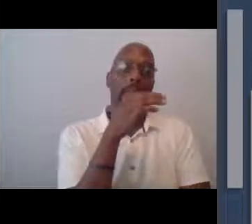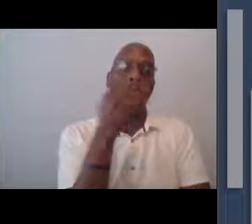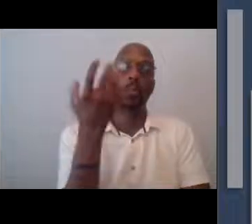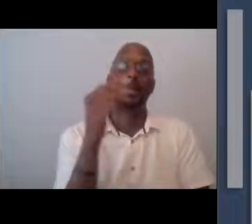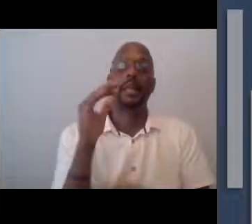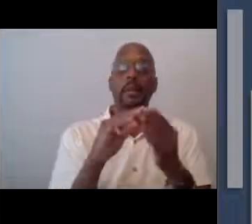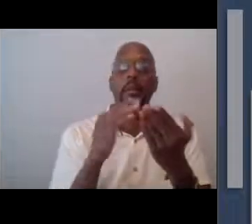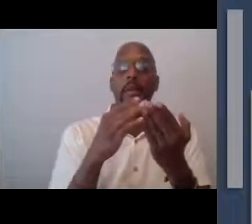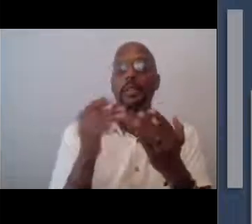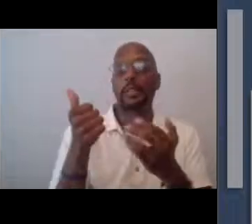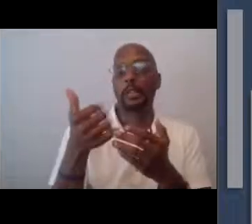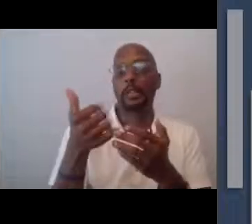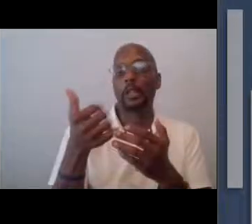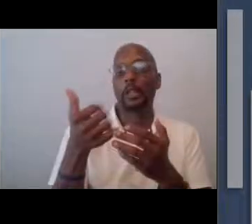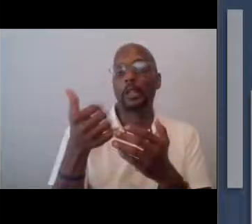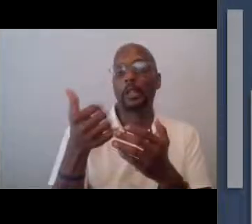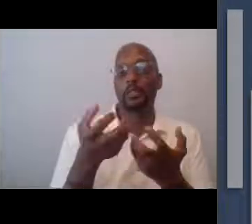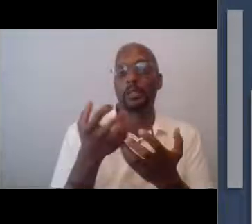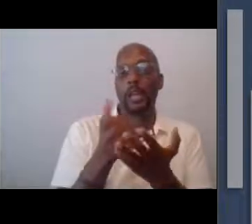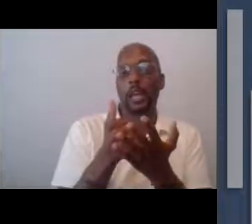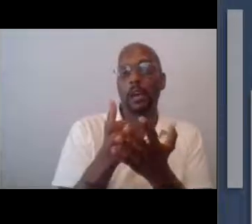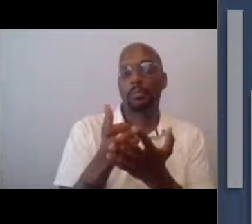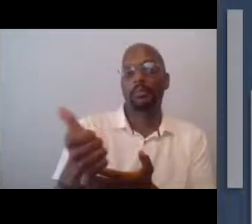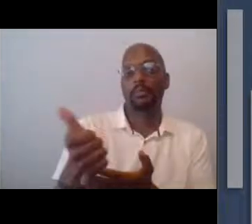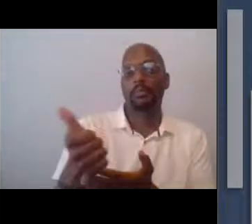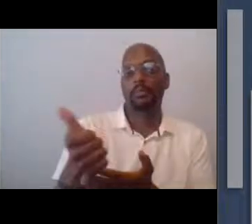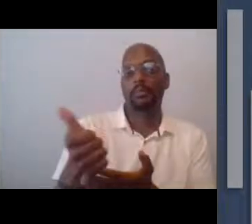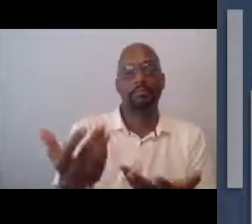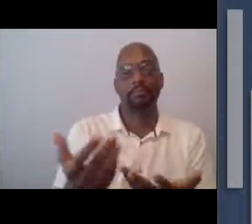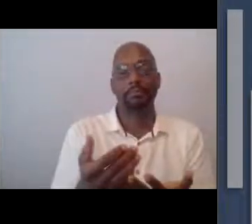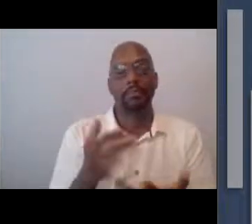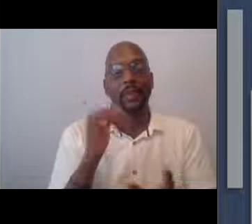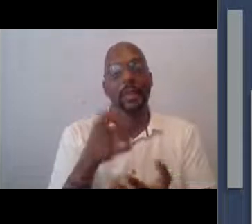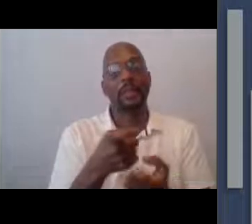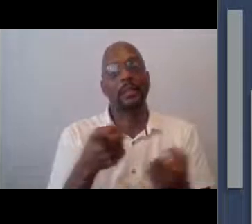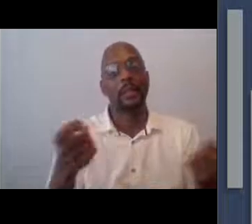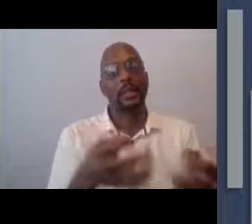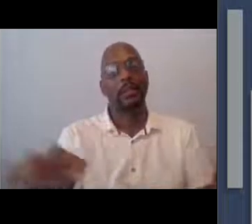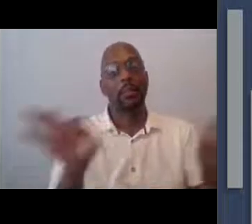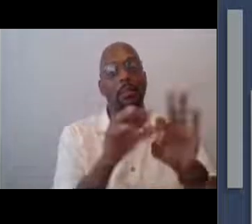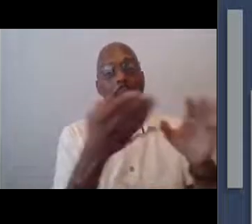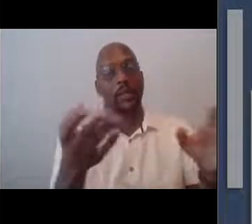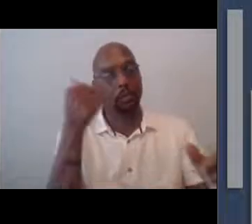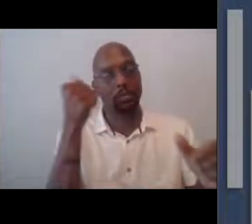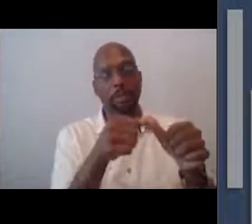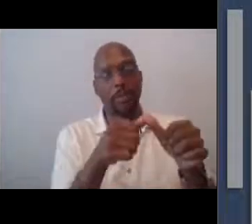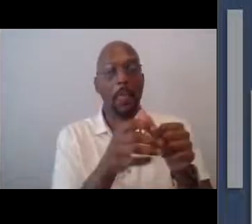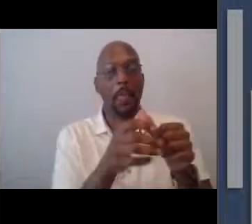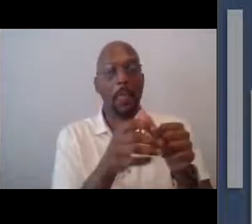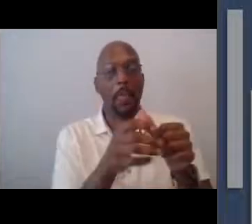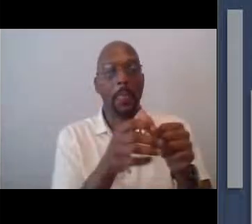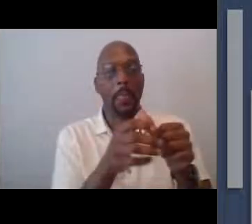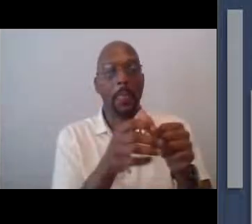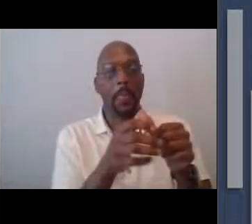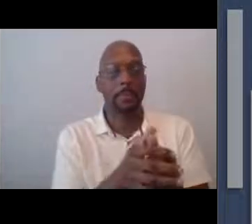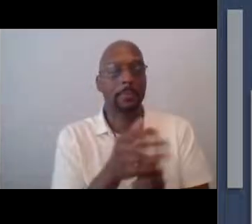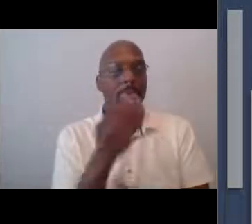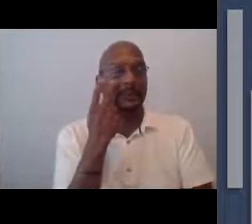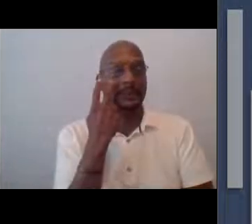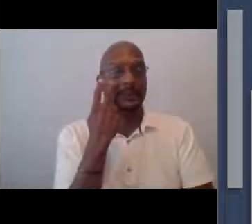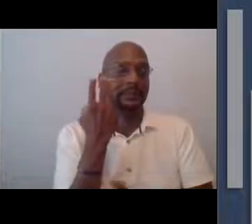want to help them? And that's the biggest part of that. And I think that's one of the things you're really seeing. You're seeing that in